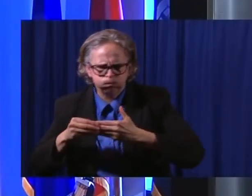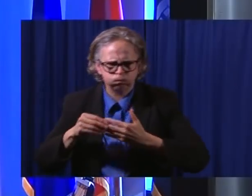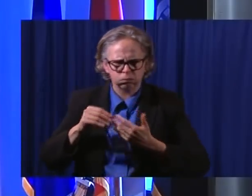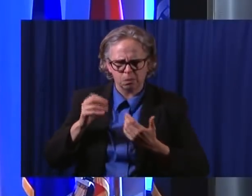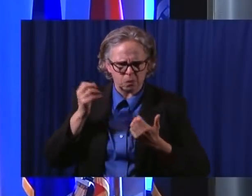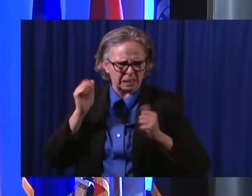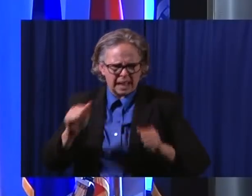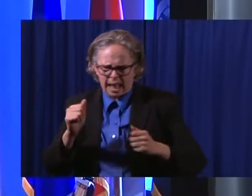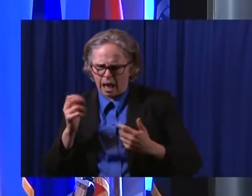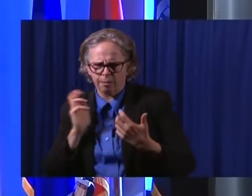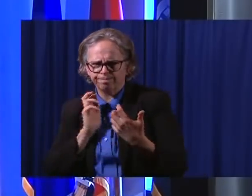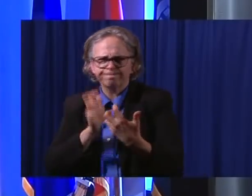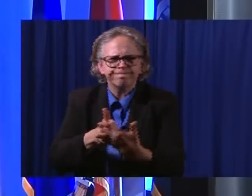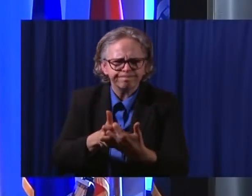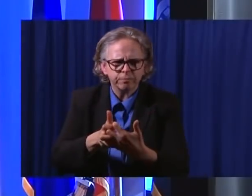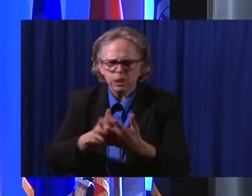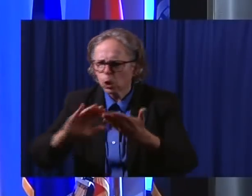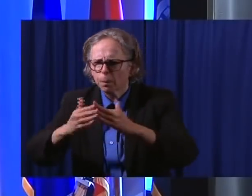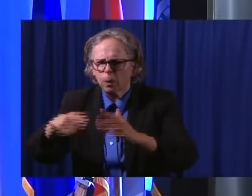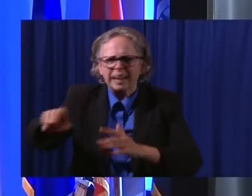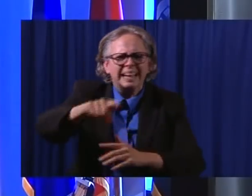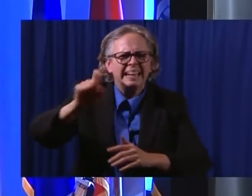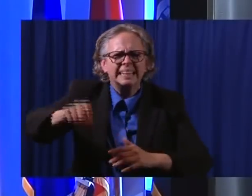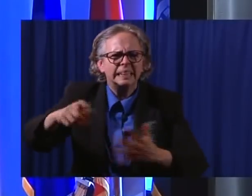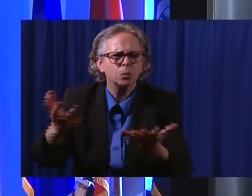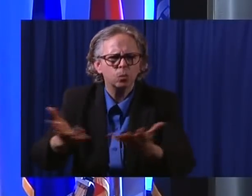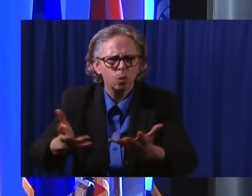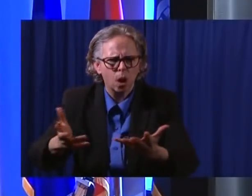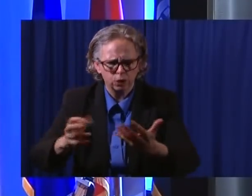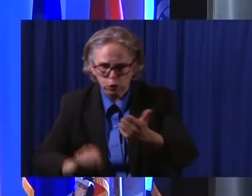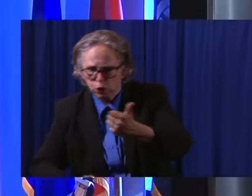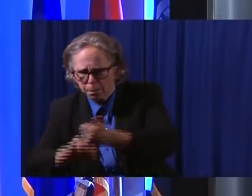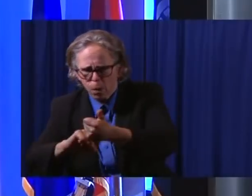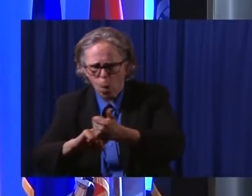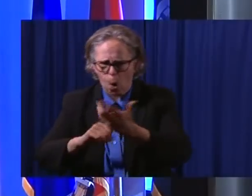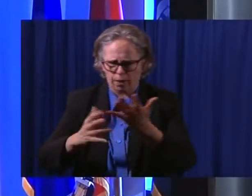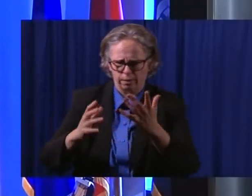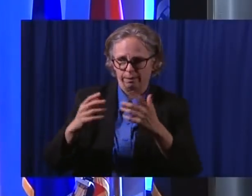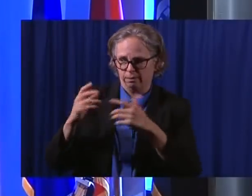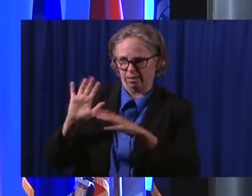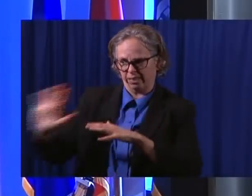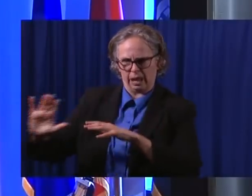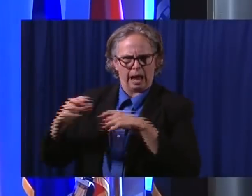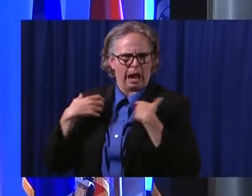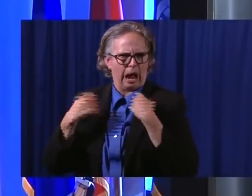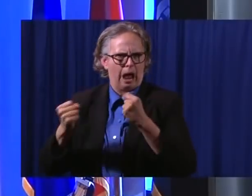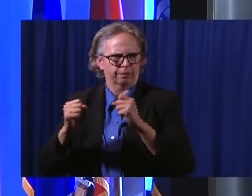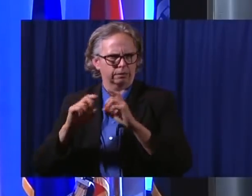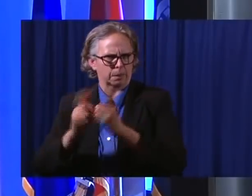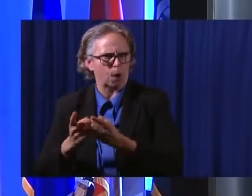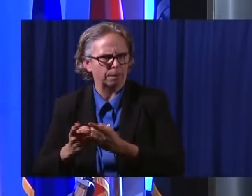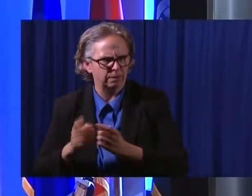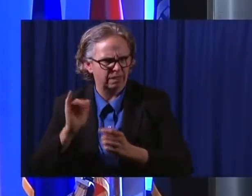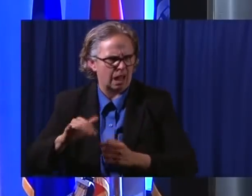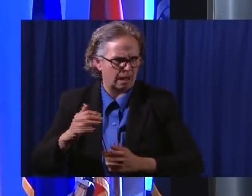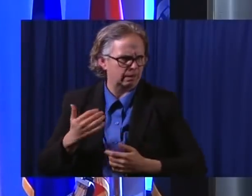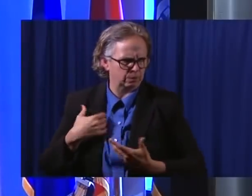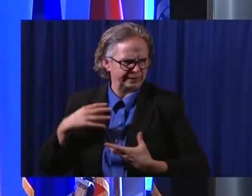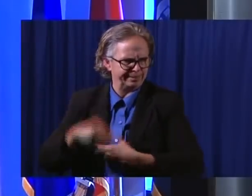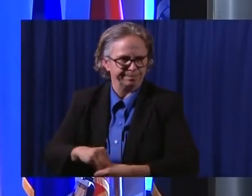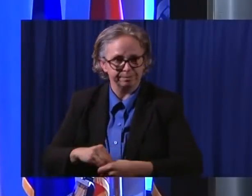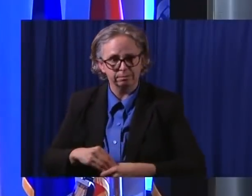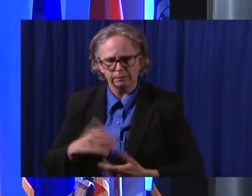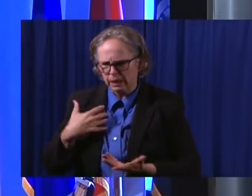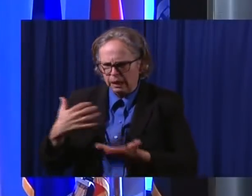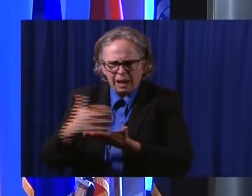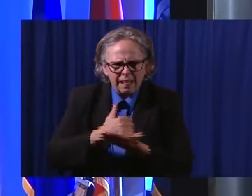meet the needs of the local health departments. So we go in and augment the local health departments, do the sampling based in those areas